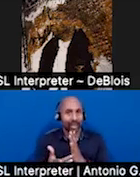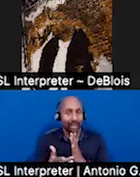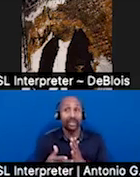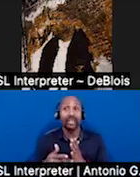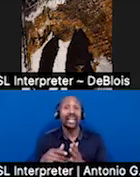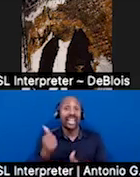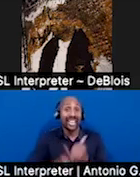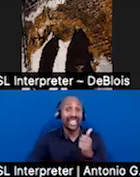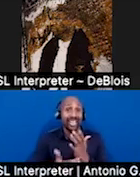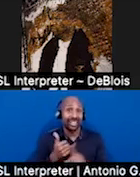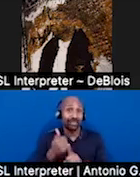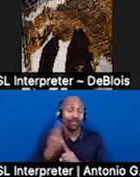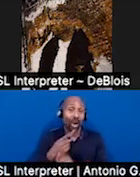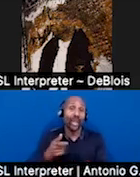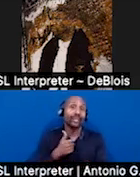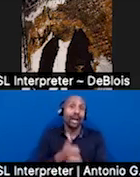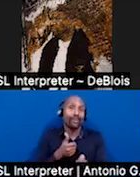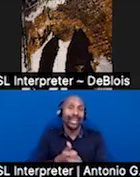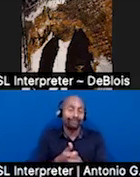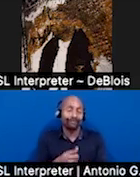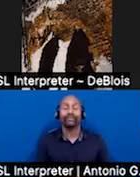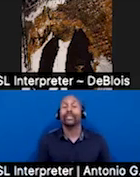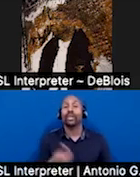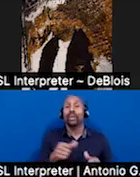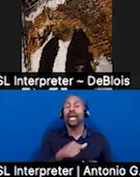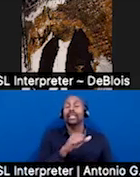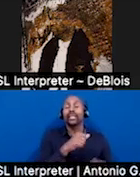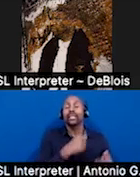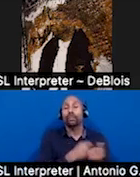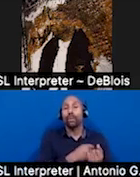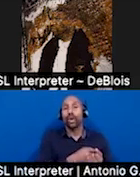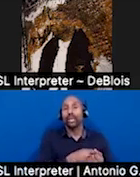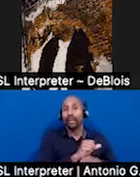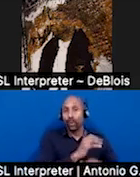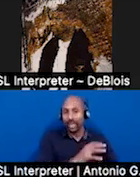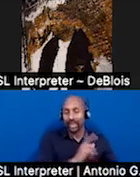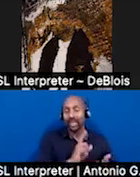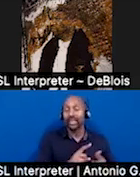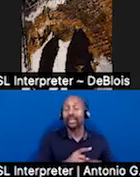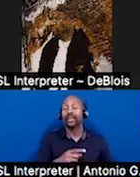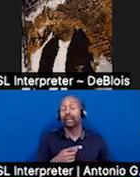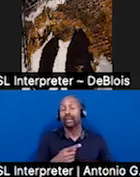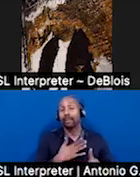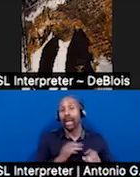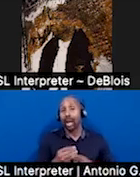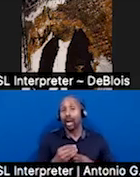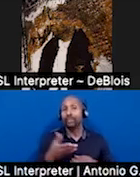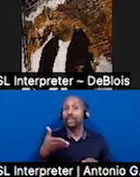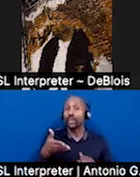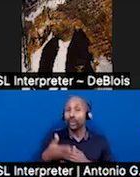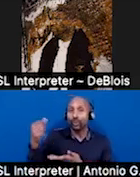which my office supports through grants and resources, but we also have to have ongoing